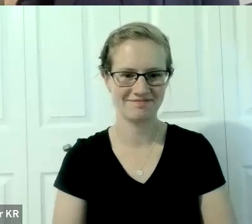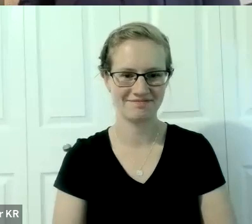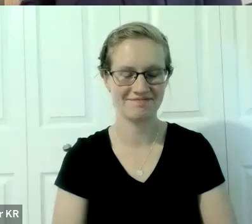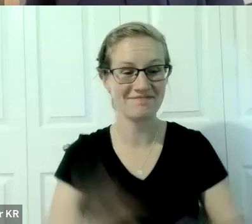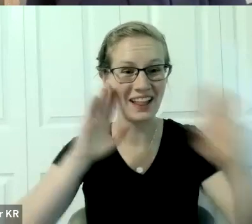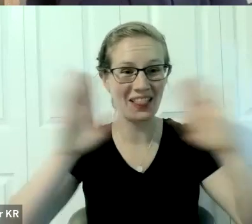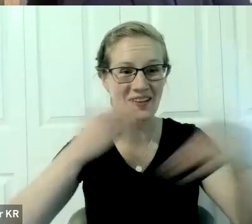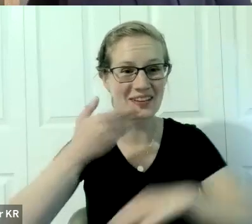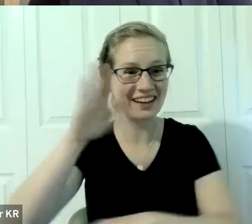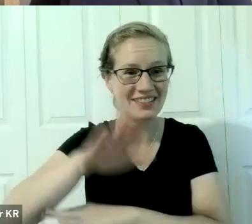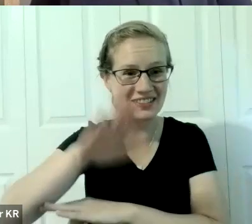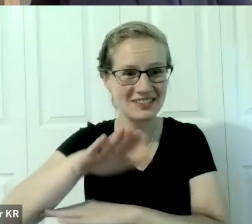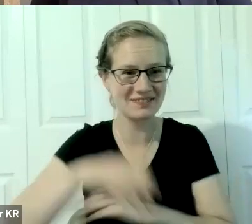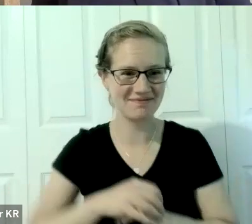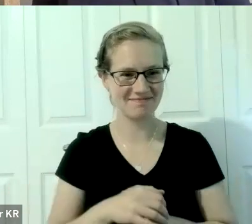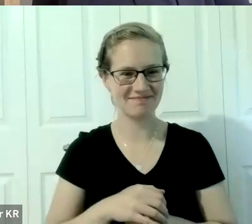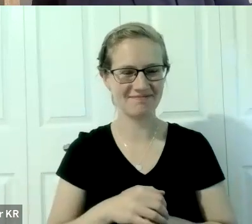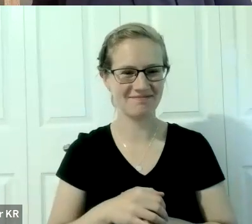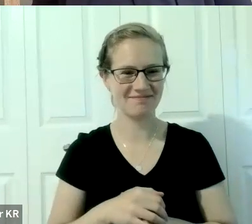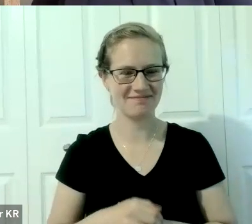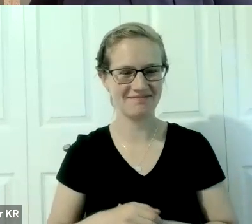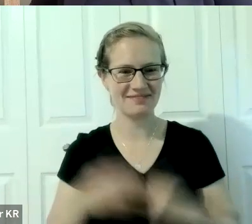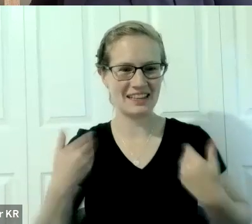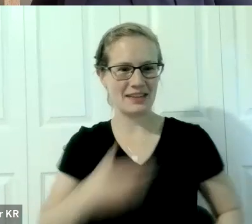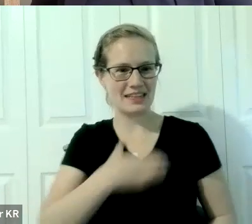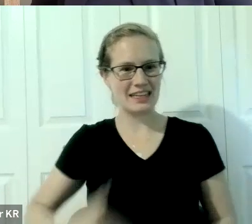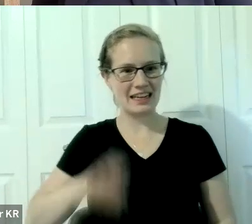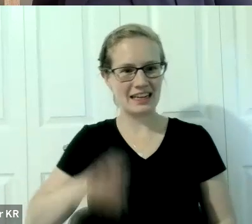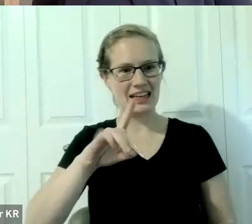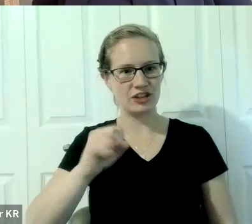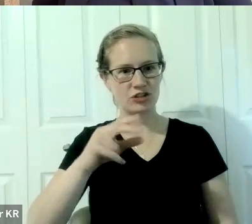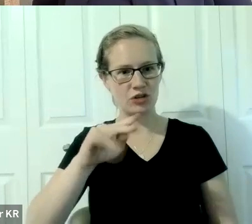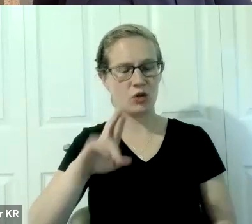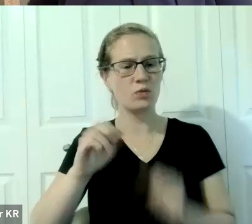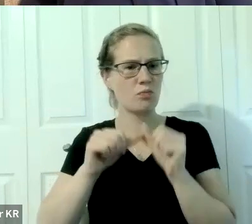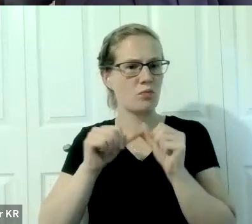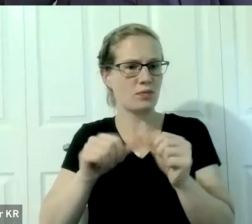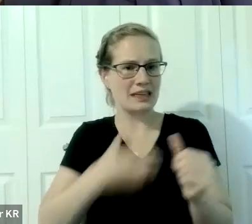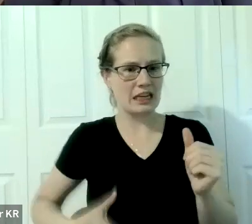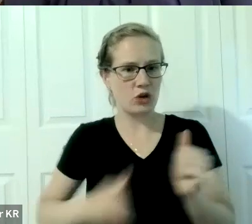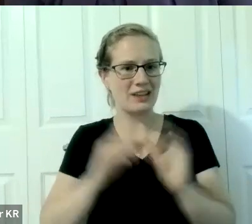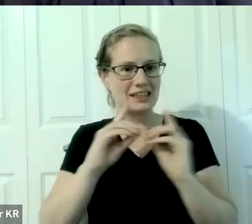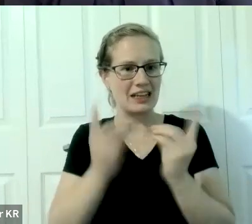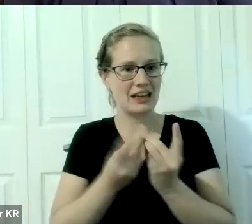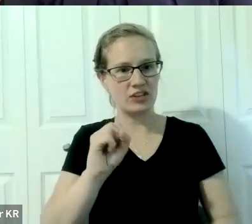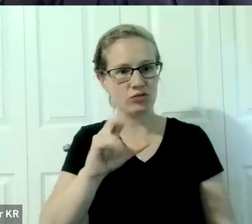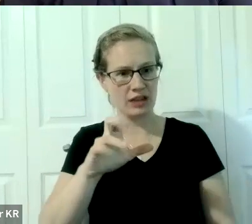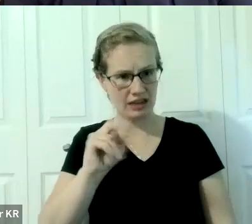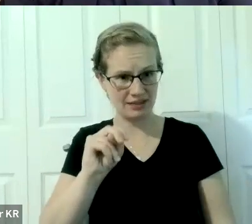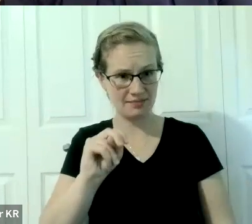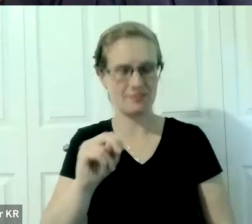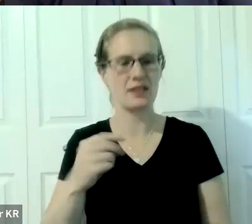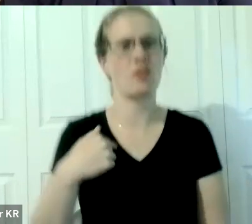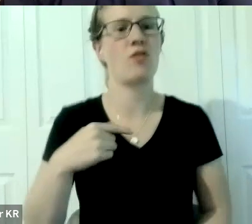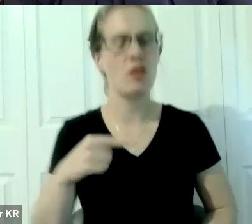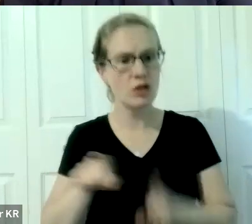Hi, good afternoon. I'm Deacon Ed Shoener with the permanent deacon with the Diocese of Scranton, and I'm also a